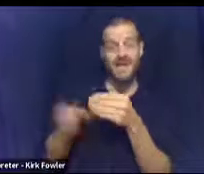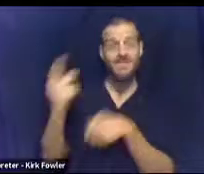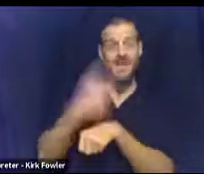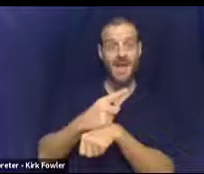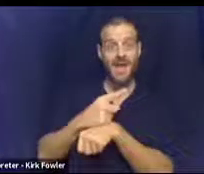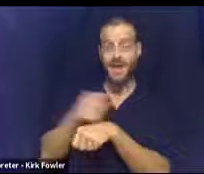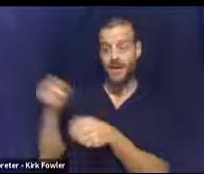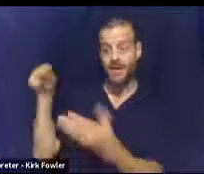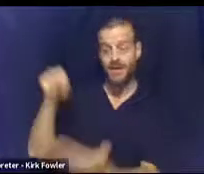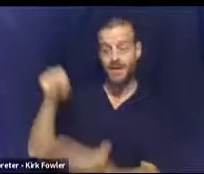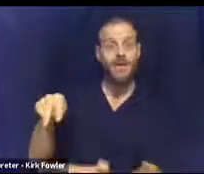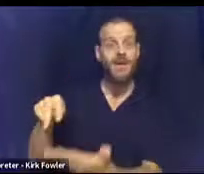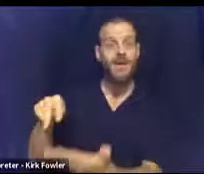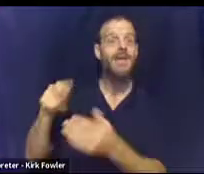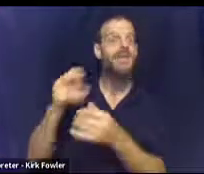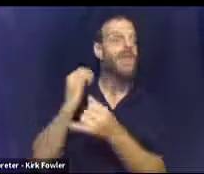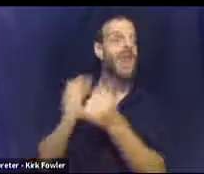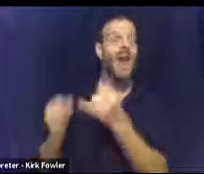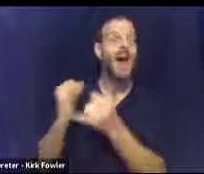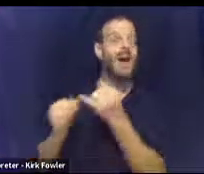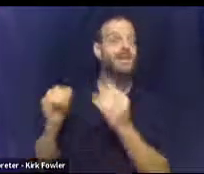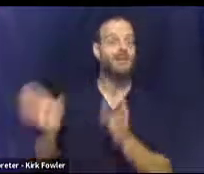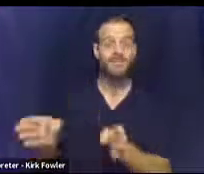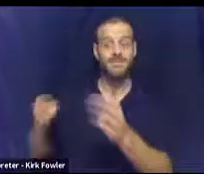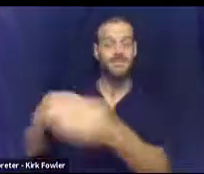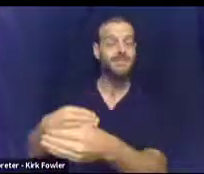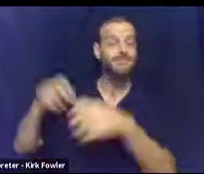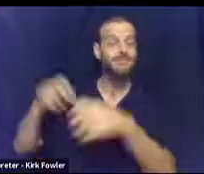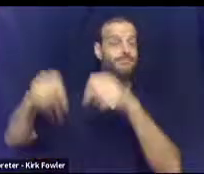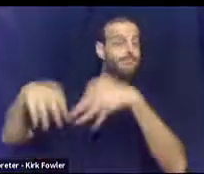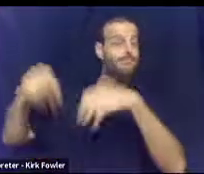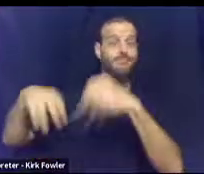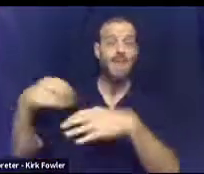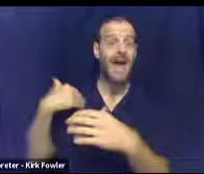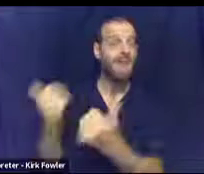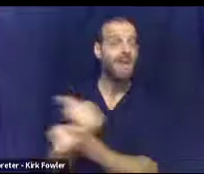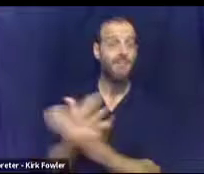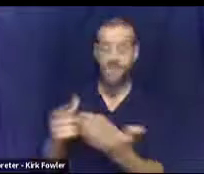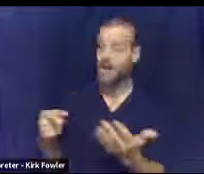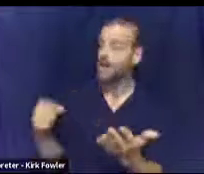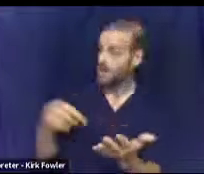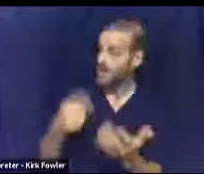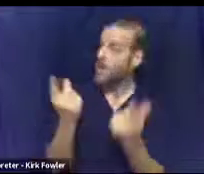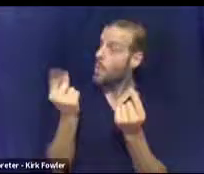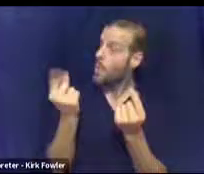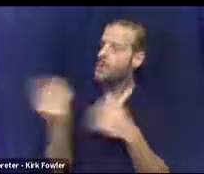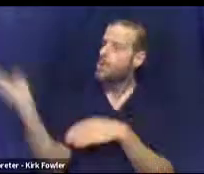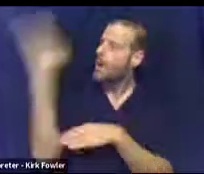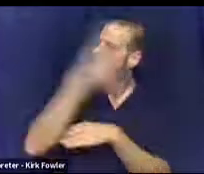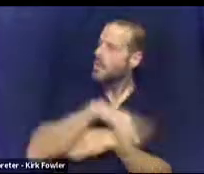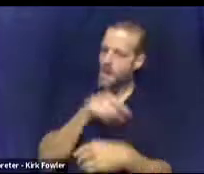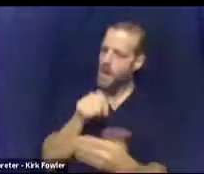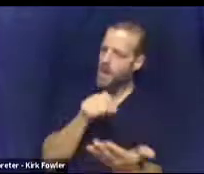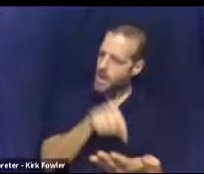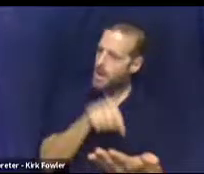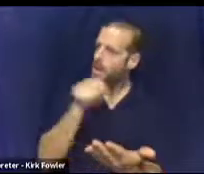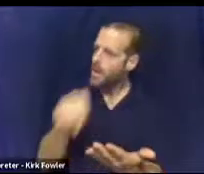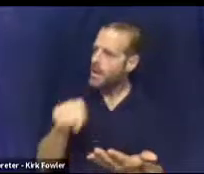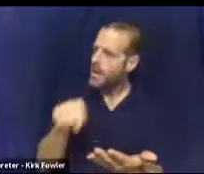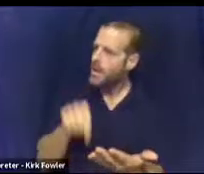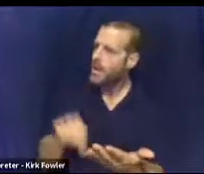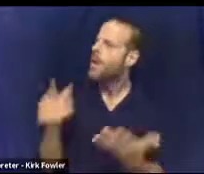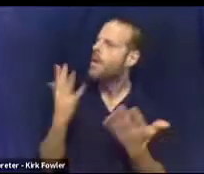was your favorite thing that we did? Or can you help me put these things up for tomorrow? So there's a lot of different ways that we can